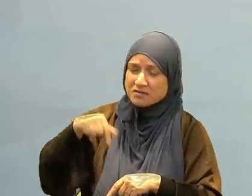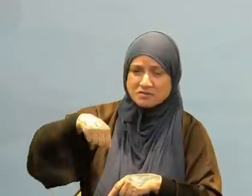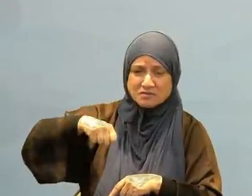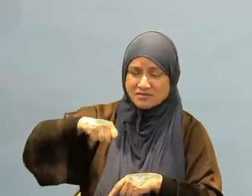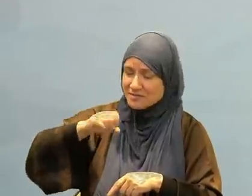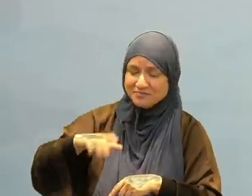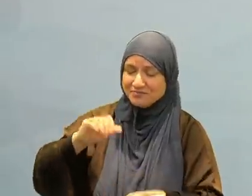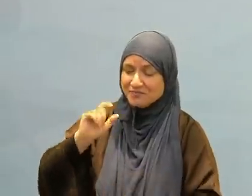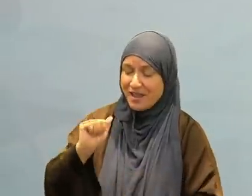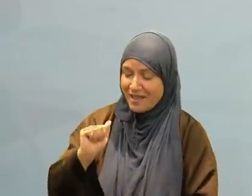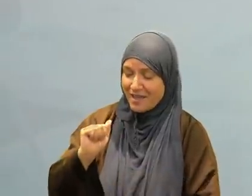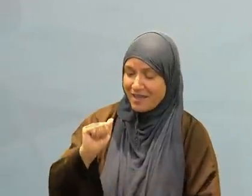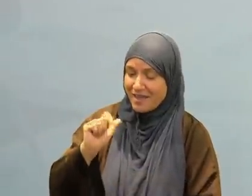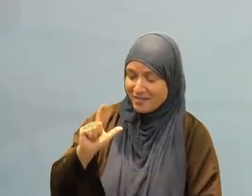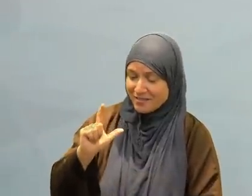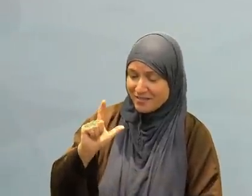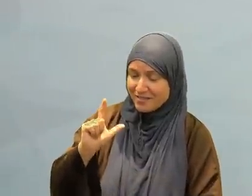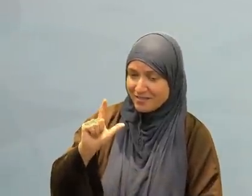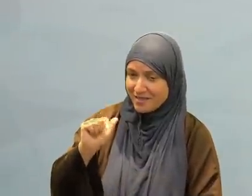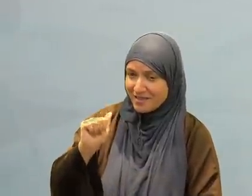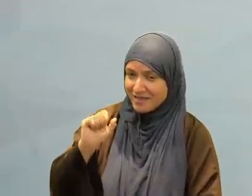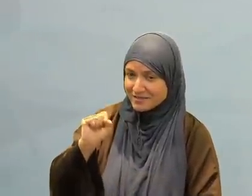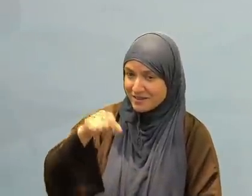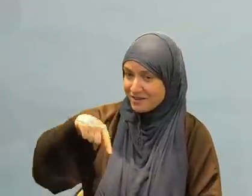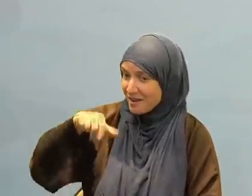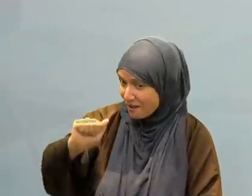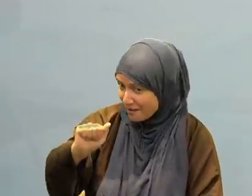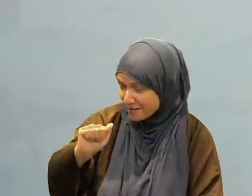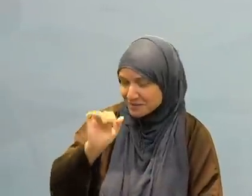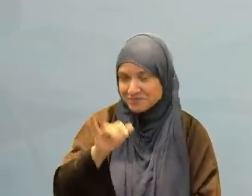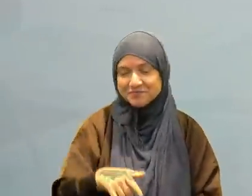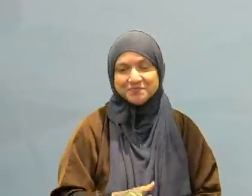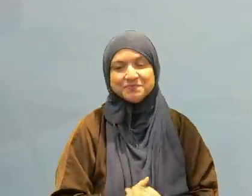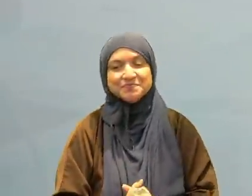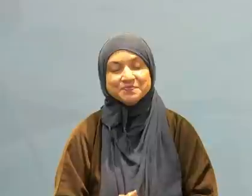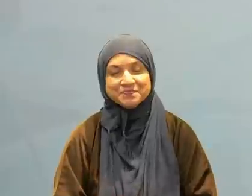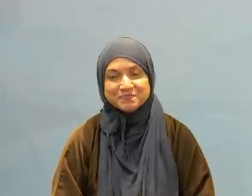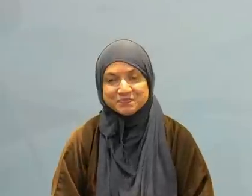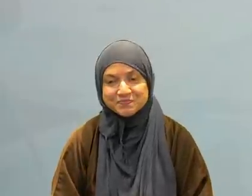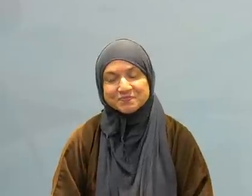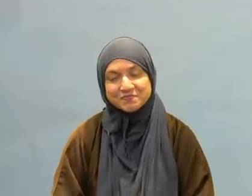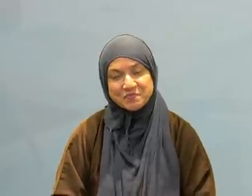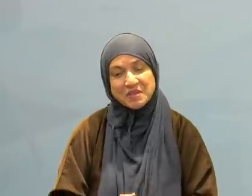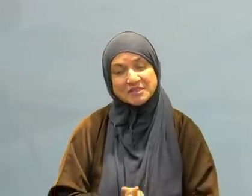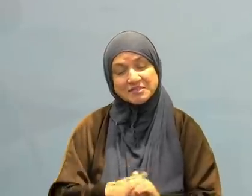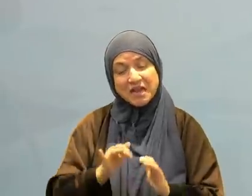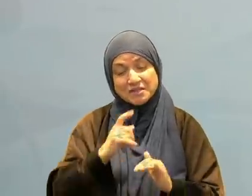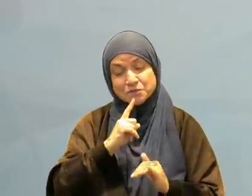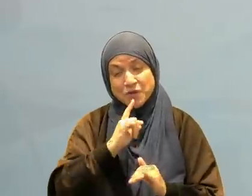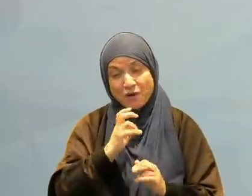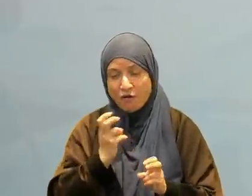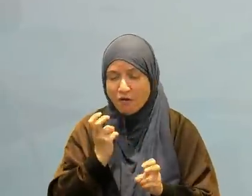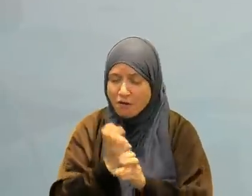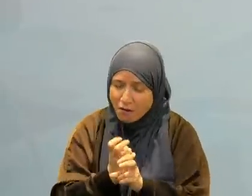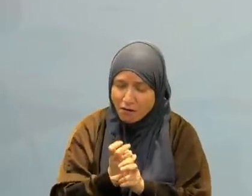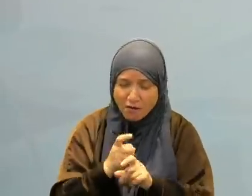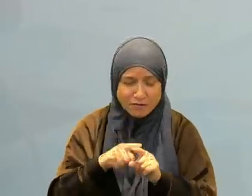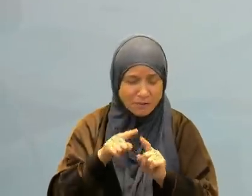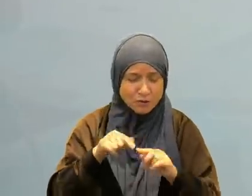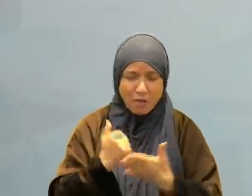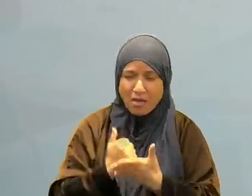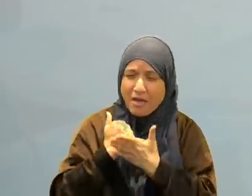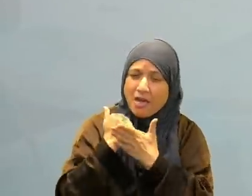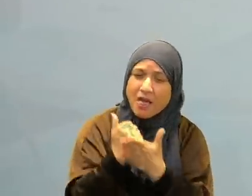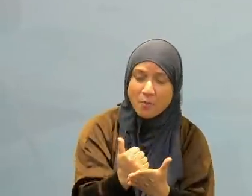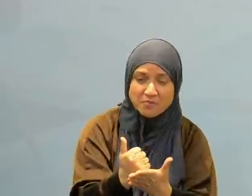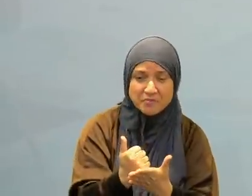May Allah subhanahu wa ta'ala allow us to be connected to them and connected to Him through them. And may Allah subhanahu wa ta'ala use